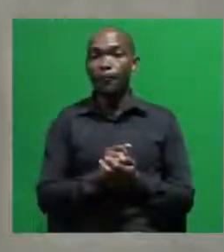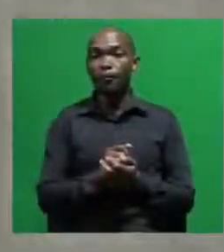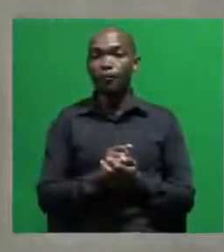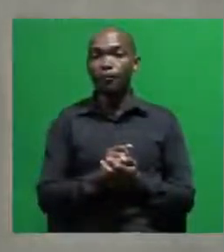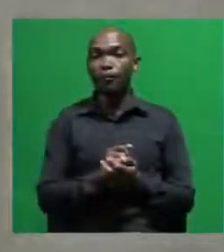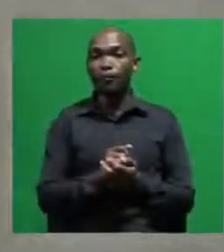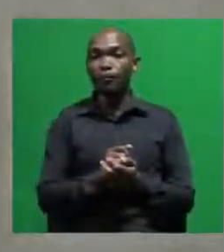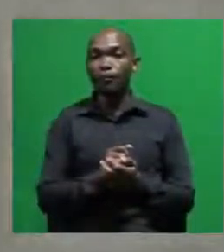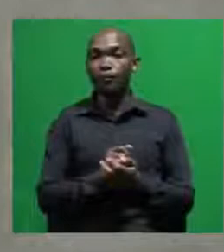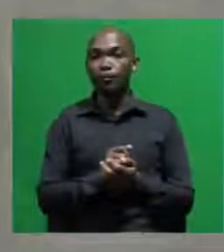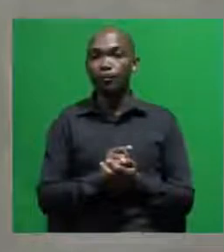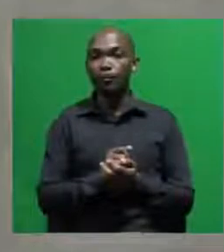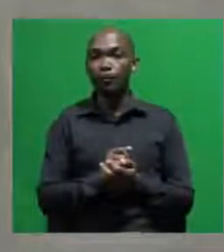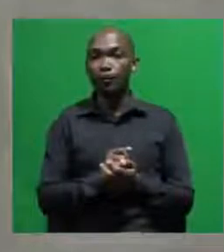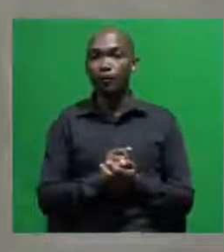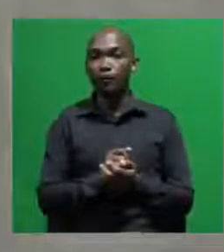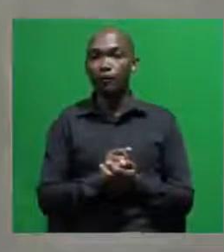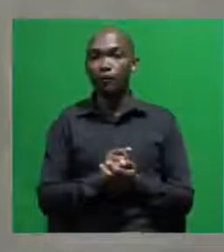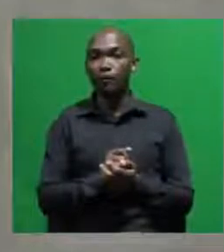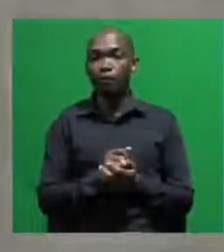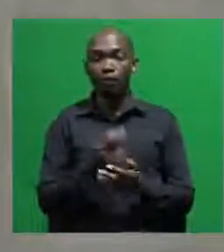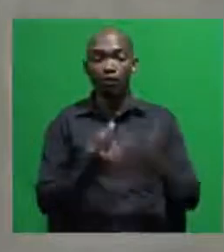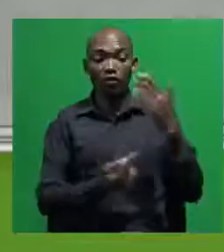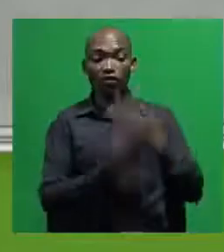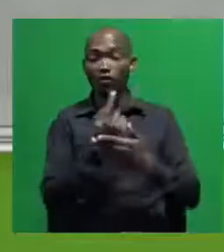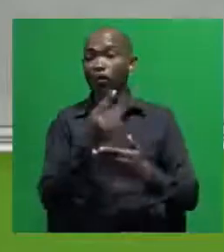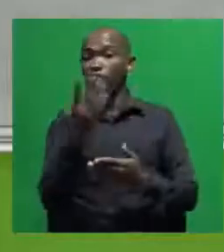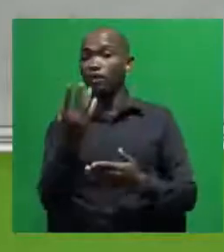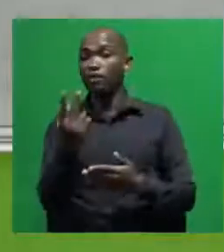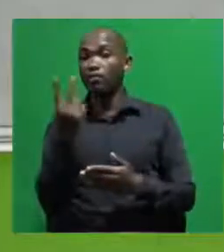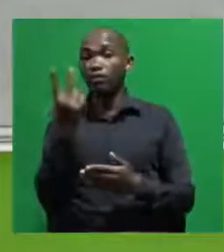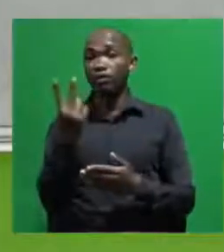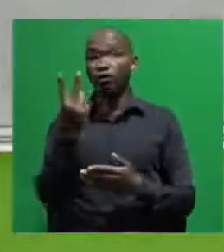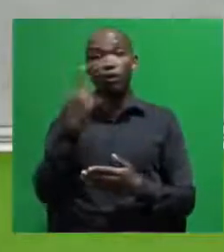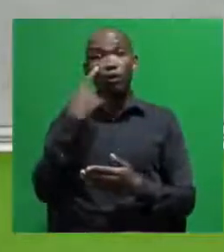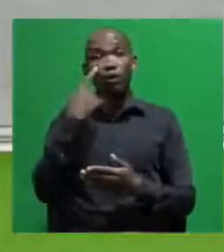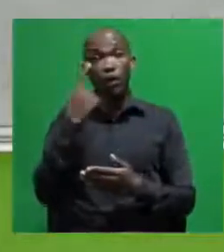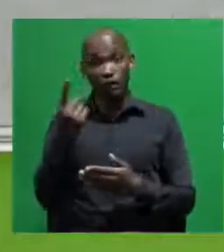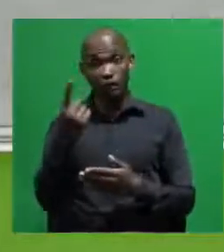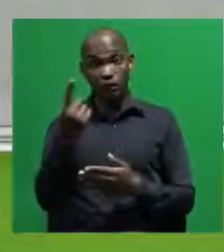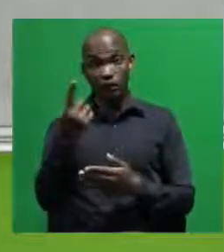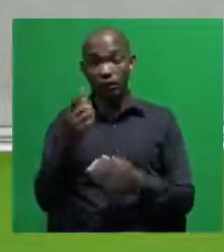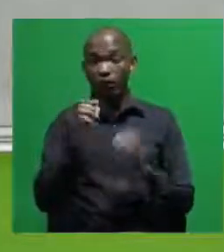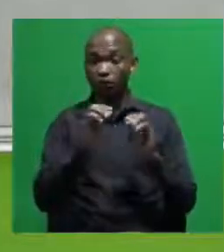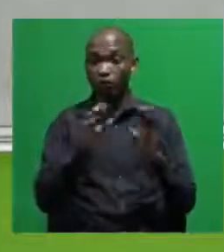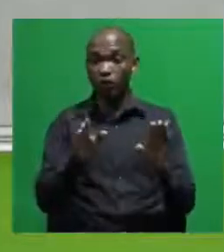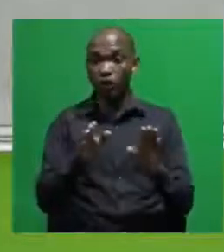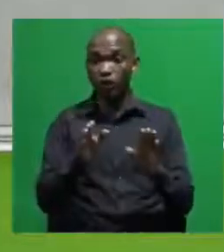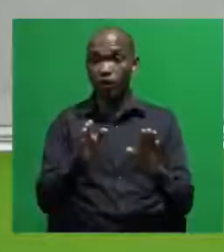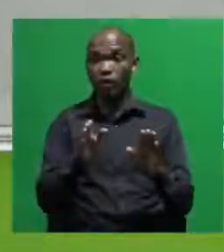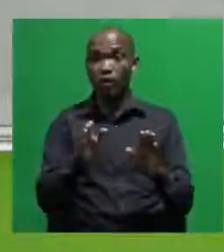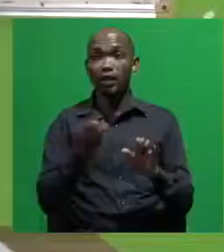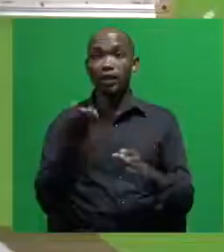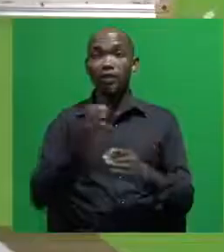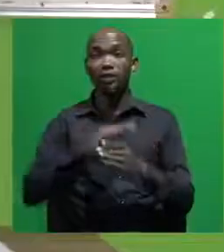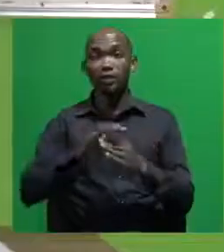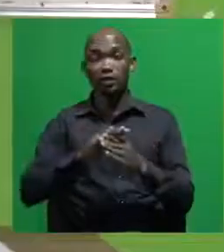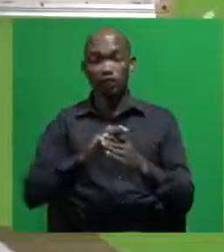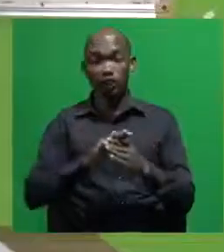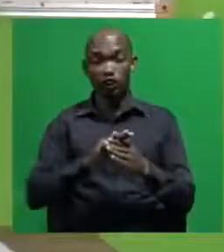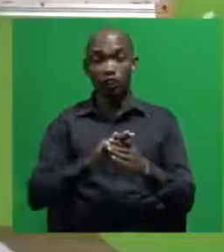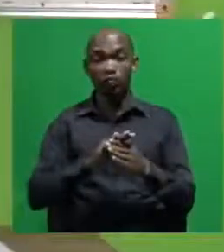diameter. Of course, from number 2, we have seen that there are some relation between